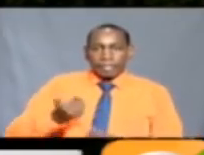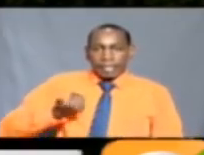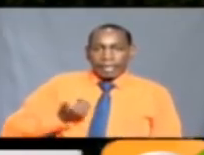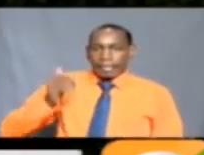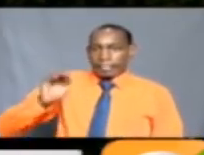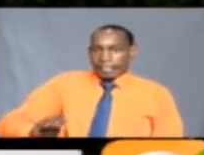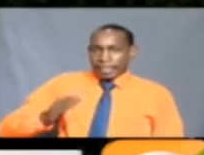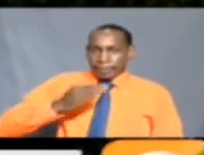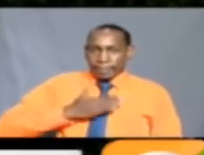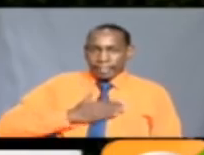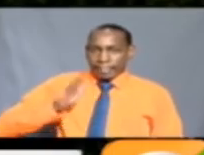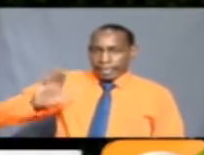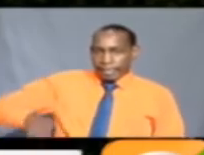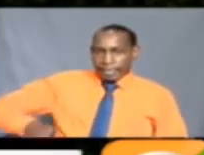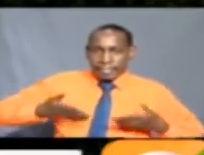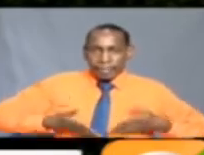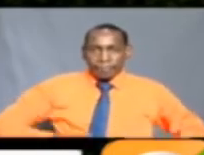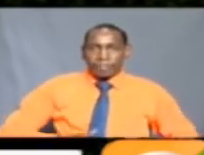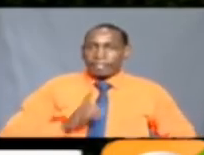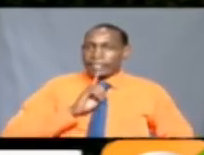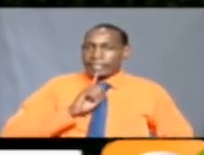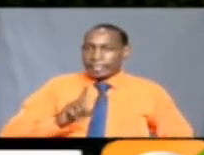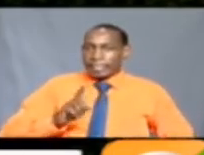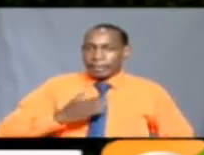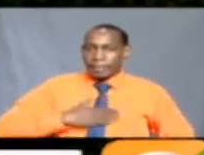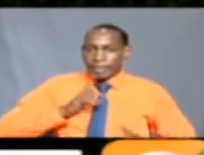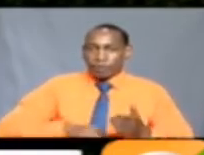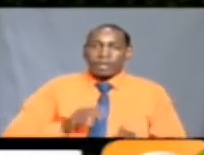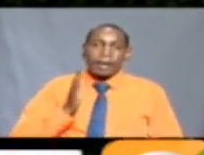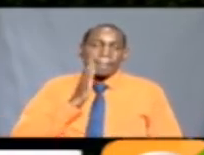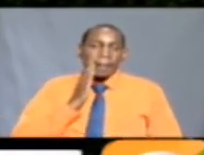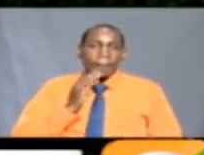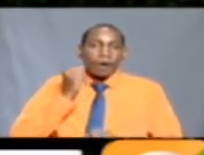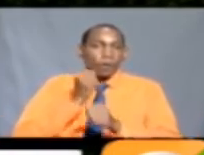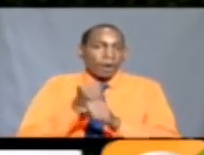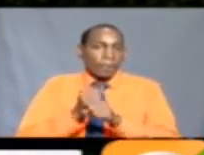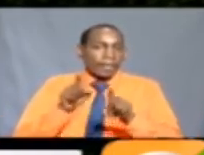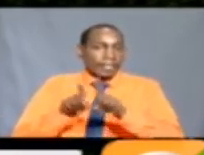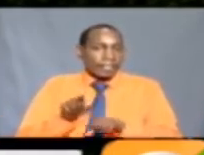who you last born, ananiambianga, "Mom, nitafanya kazi kama hiyo yako."